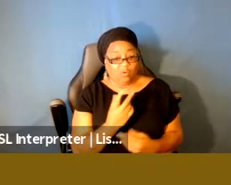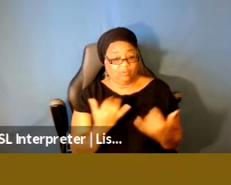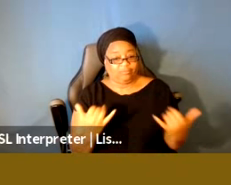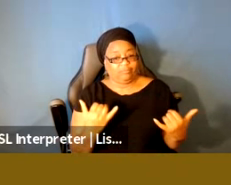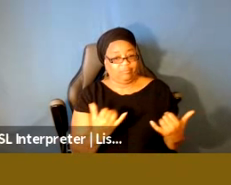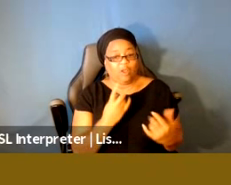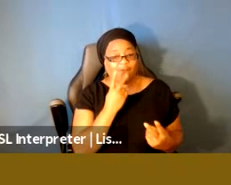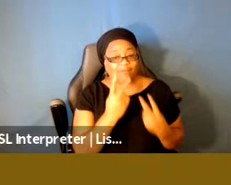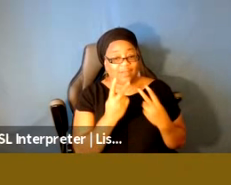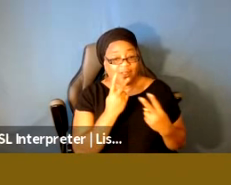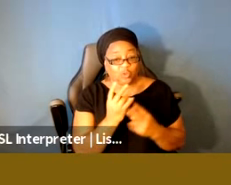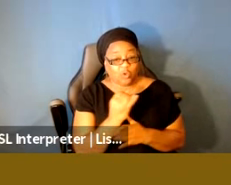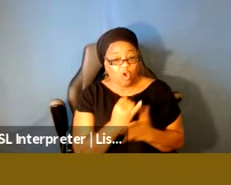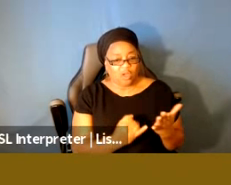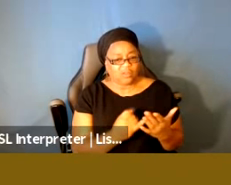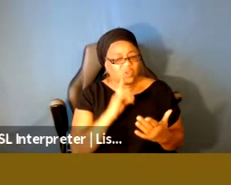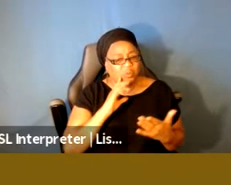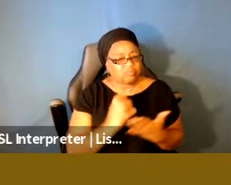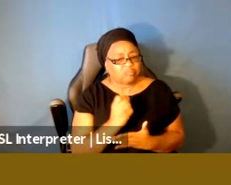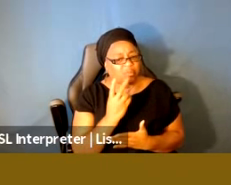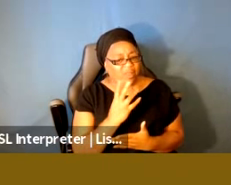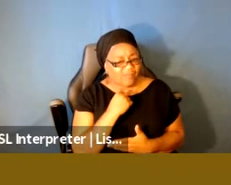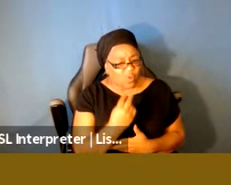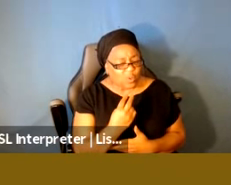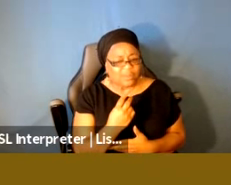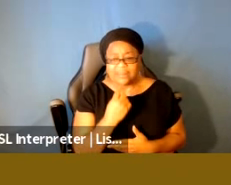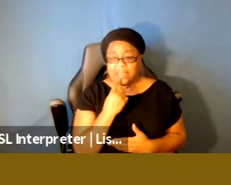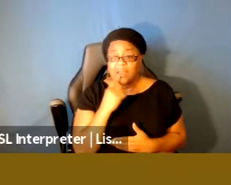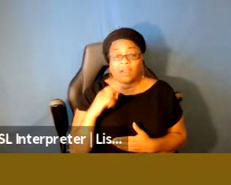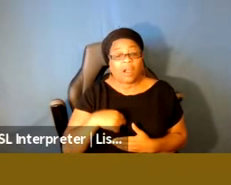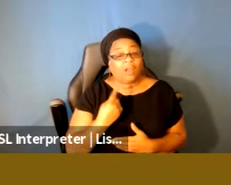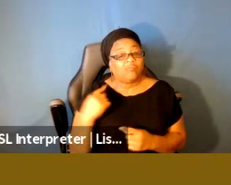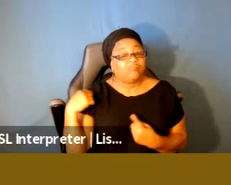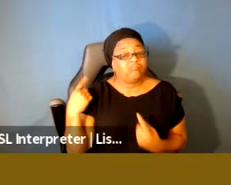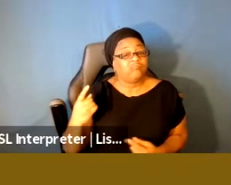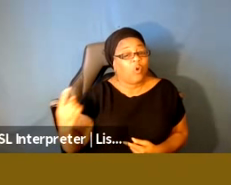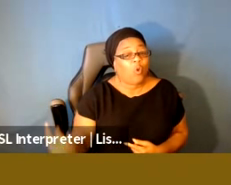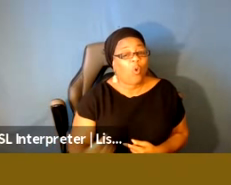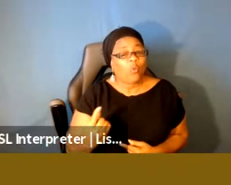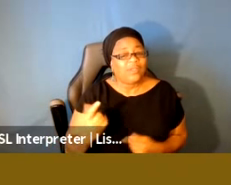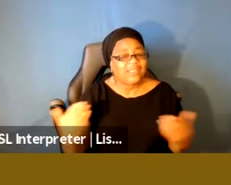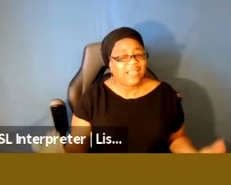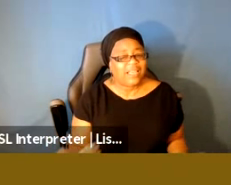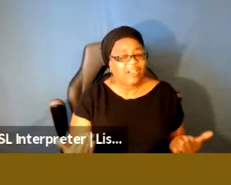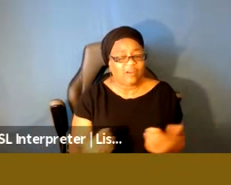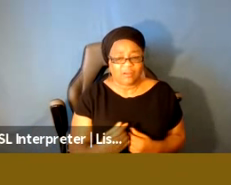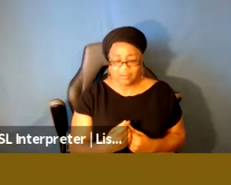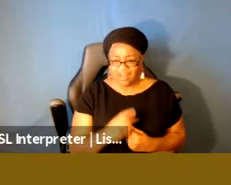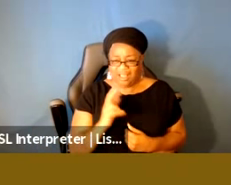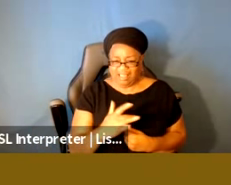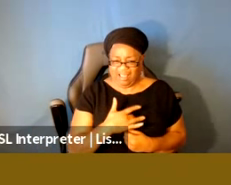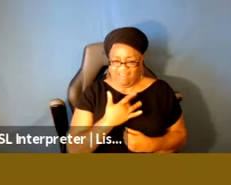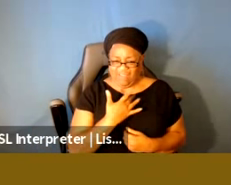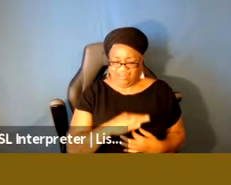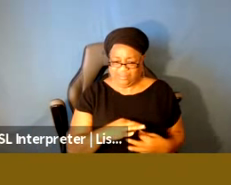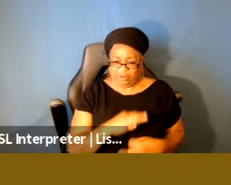that voice from him saying I was always here and saying like, the way I felt it was a spiritual thing